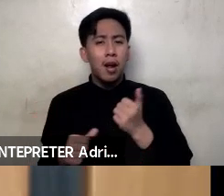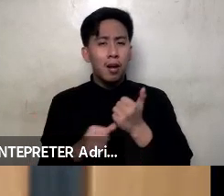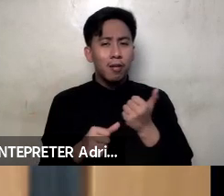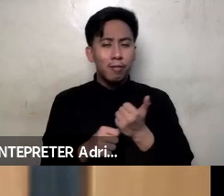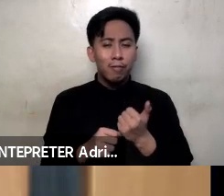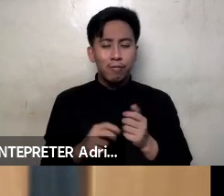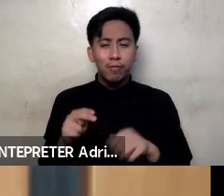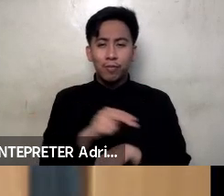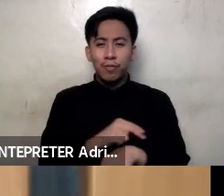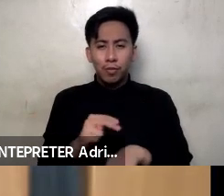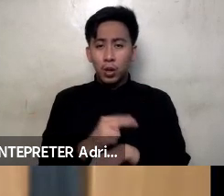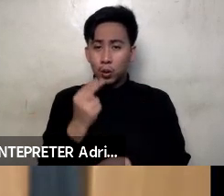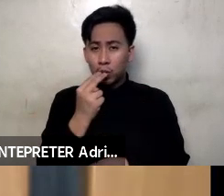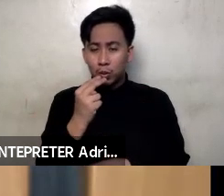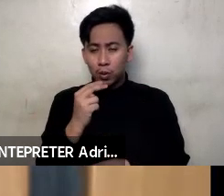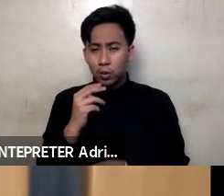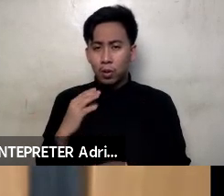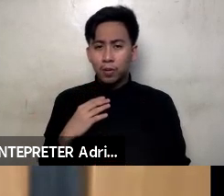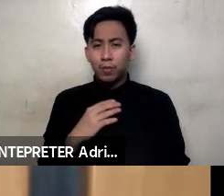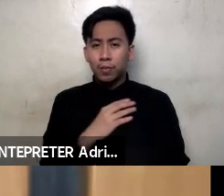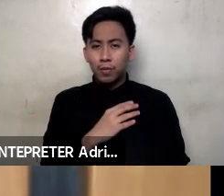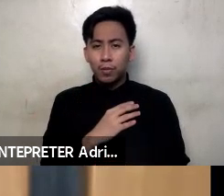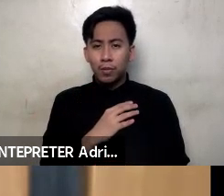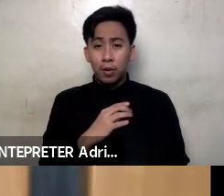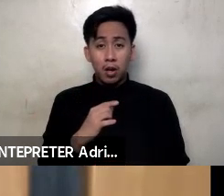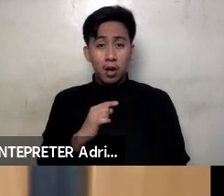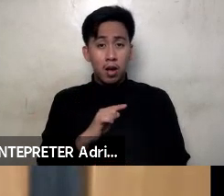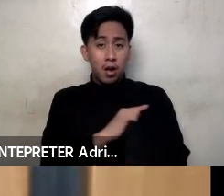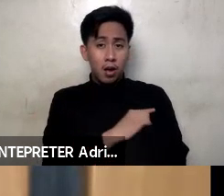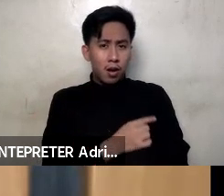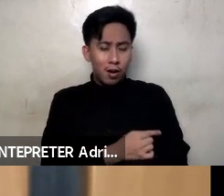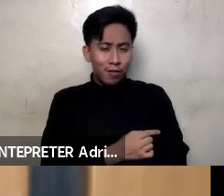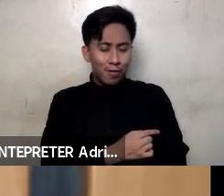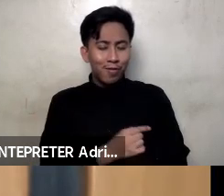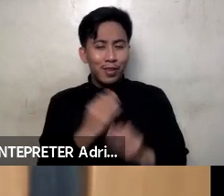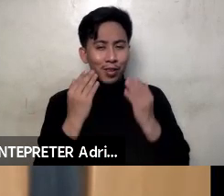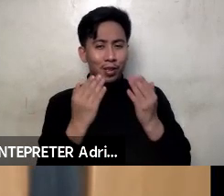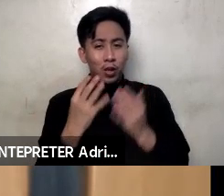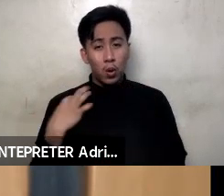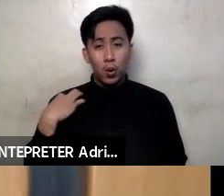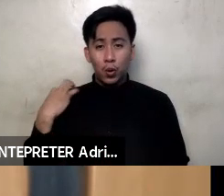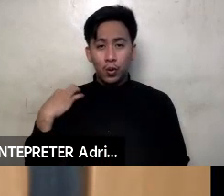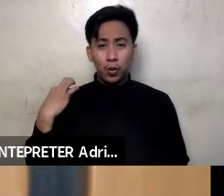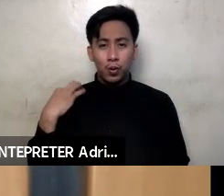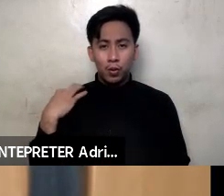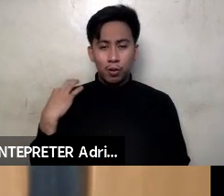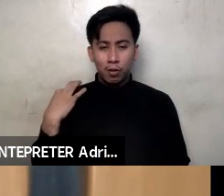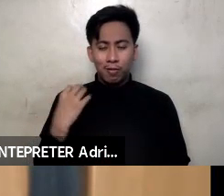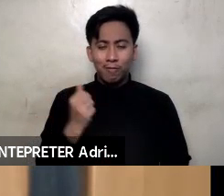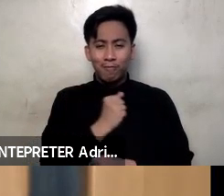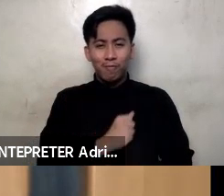Council 12. We commend the efforts of our volunteers and we recognize